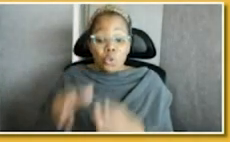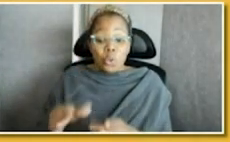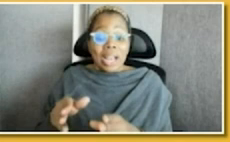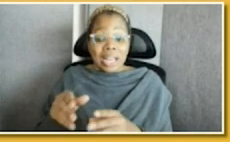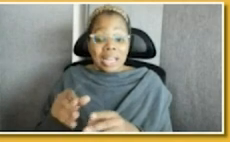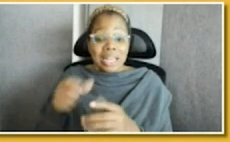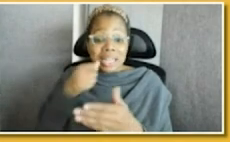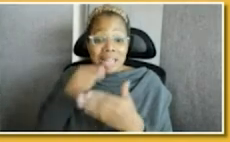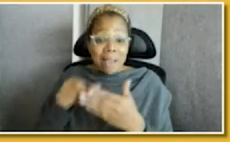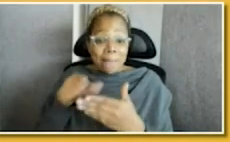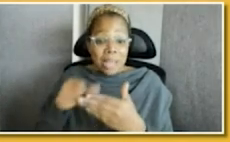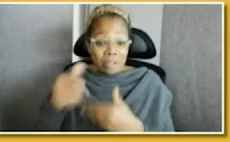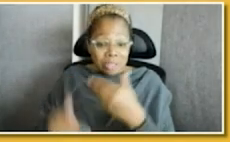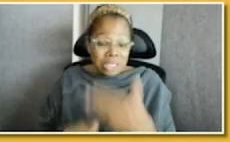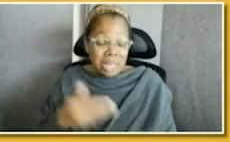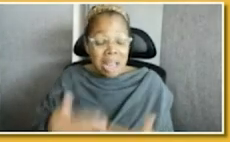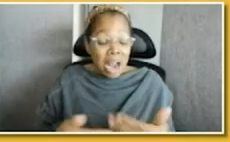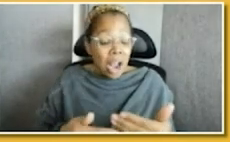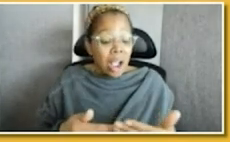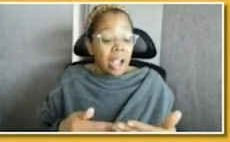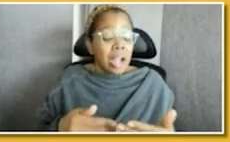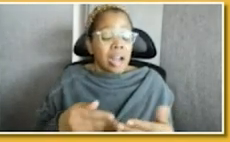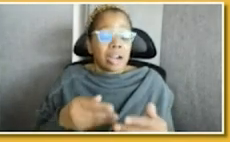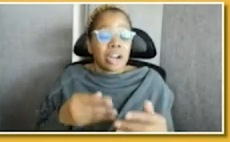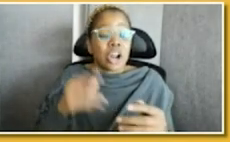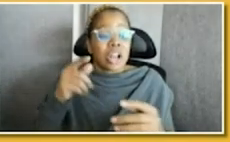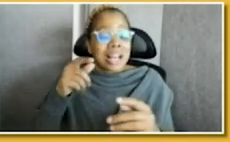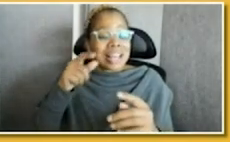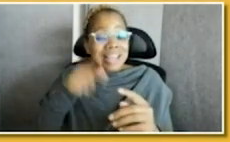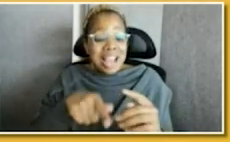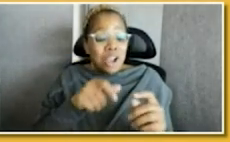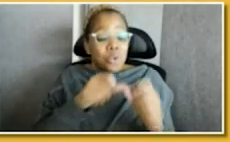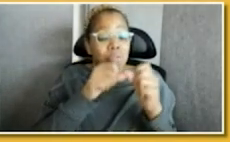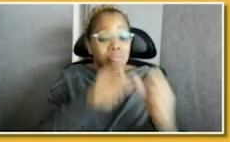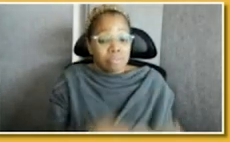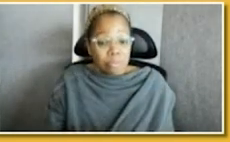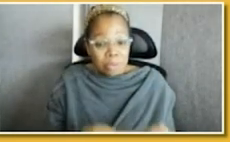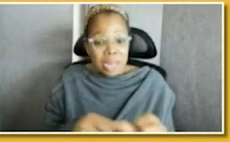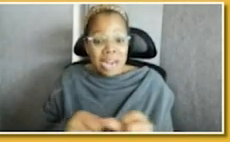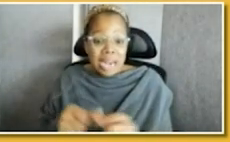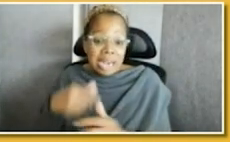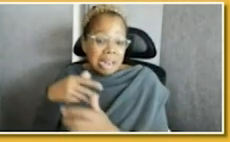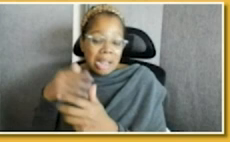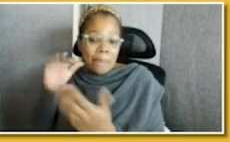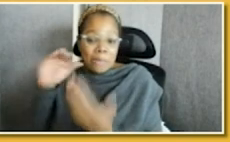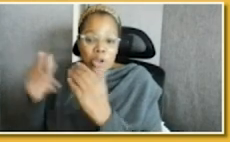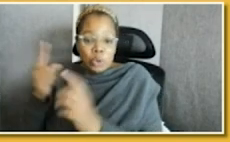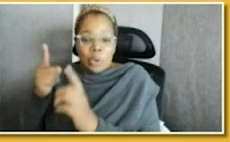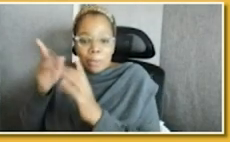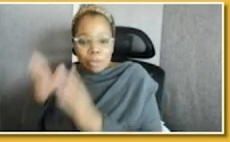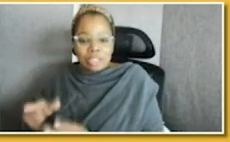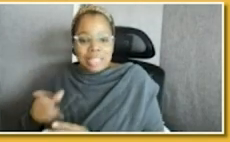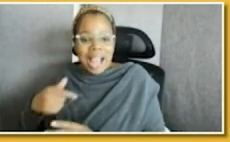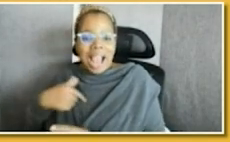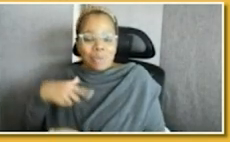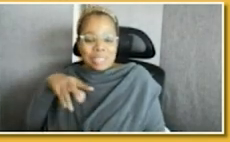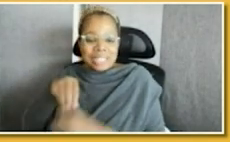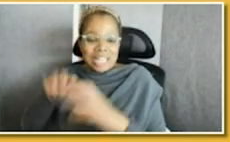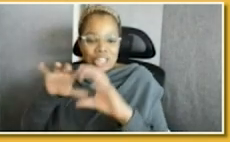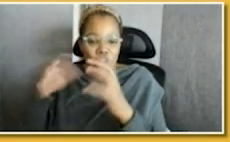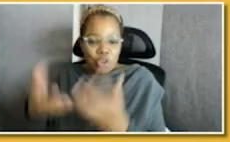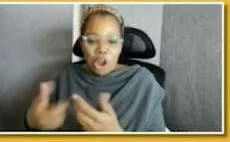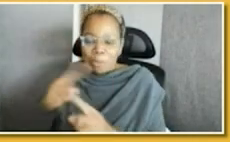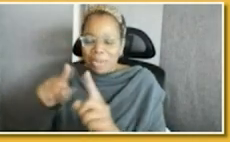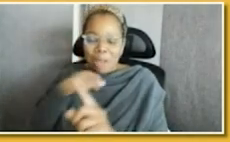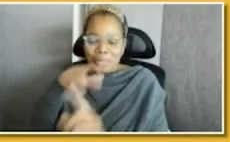one person. I tell you how I was in the crowd, but I wasn't part of the crowd. So, as a